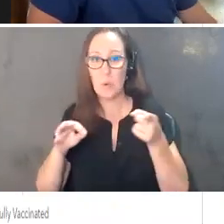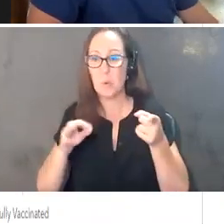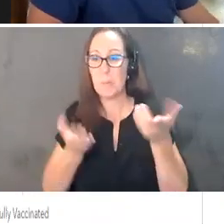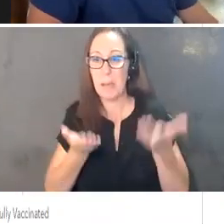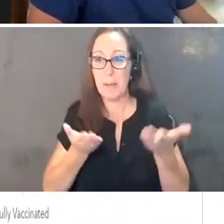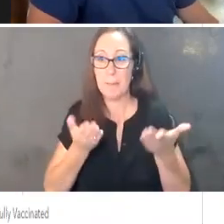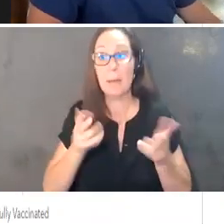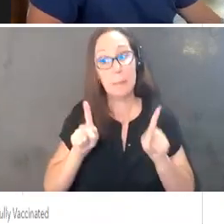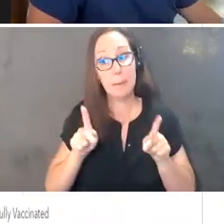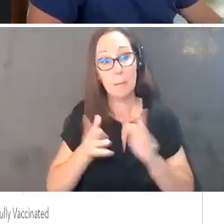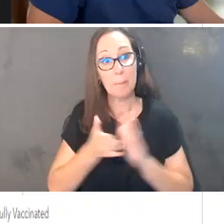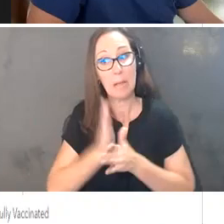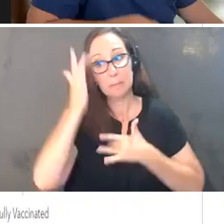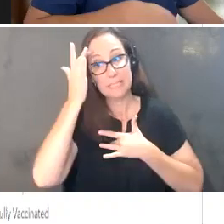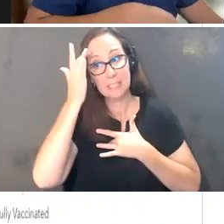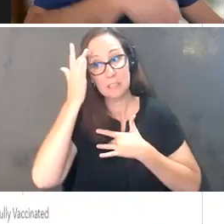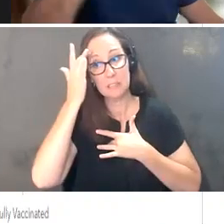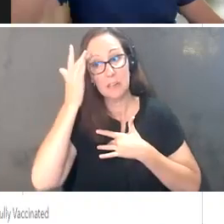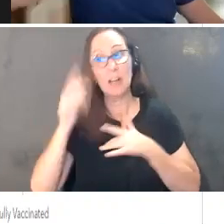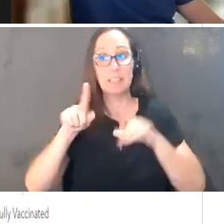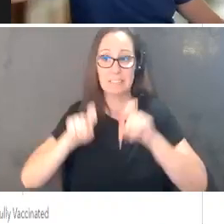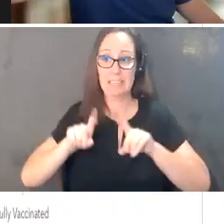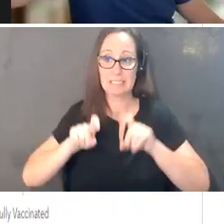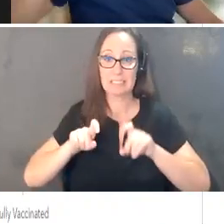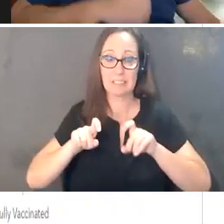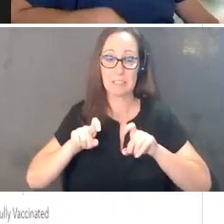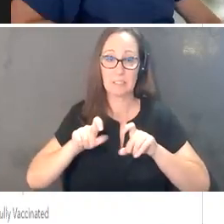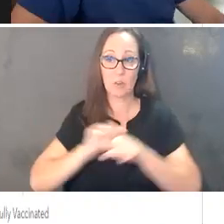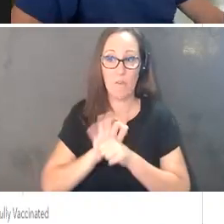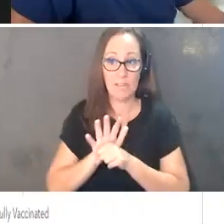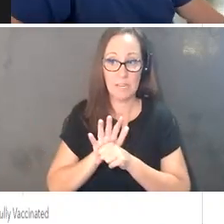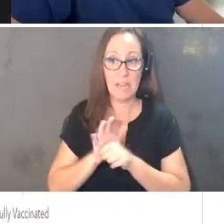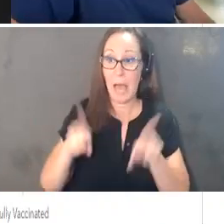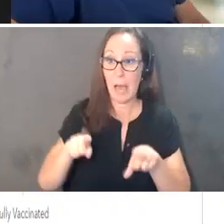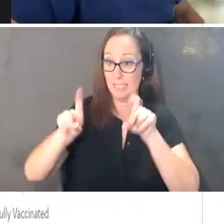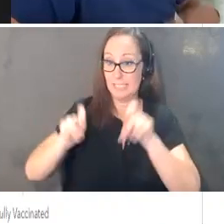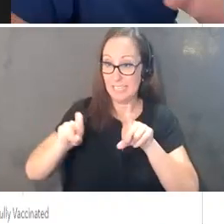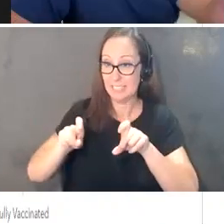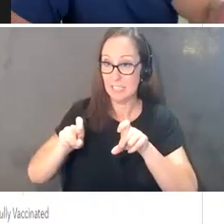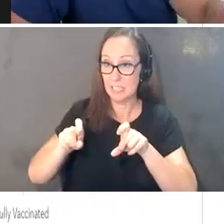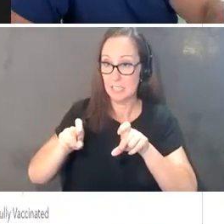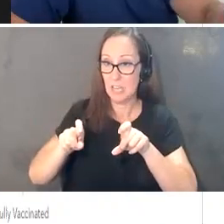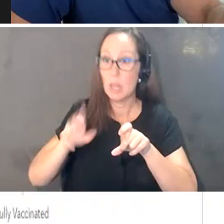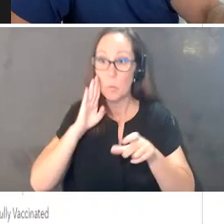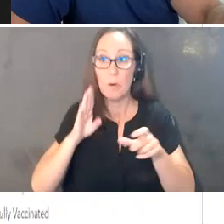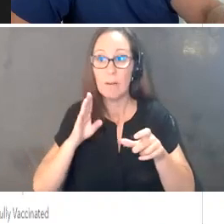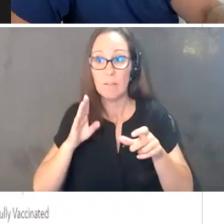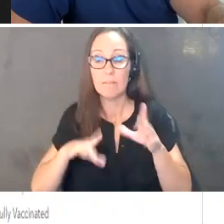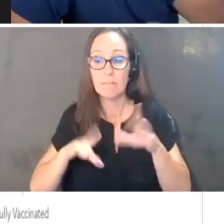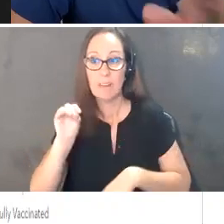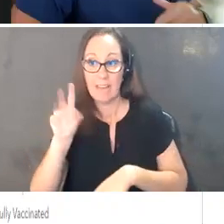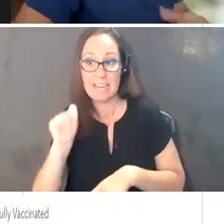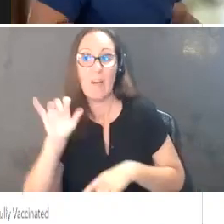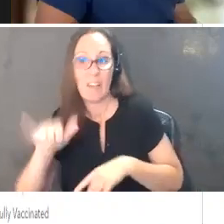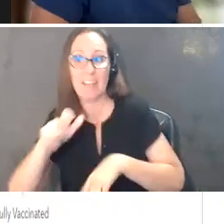they got sick and got tested. And then when they get tested, they find out if they are fully vaccinated or not vaccinated. So I do